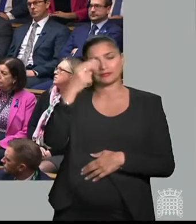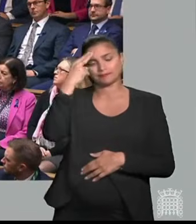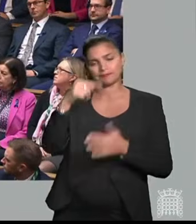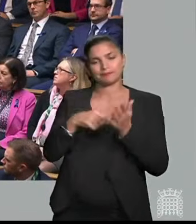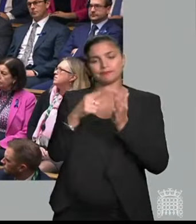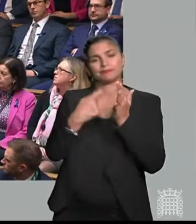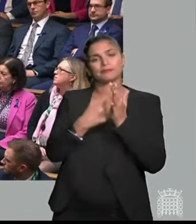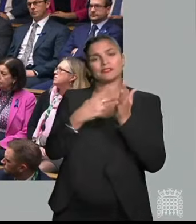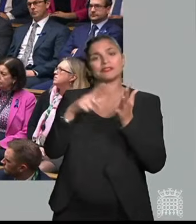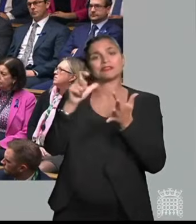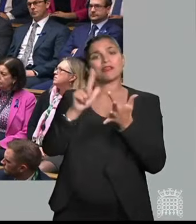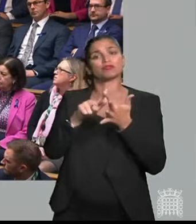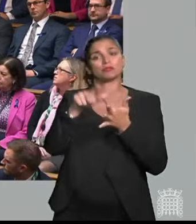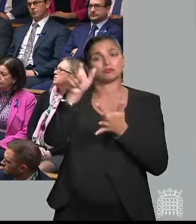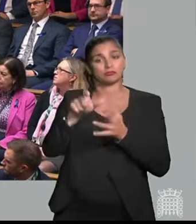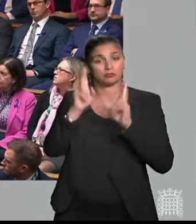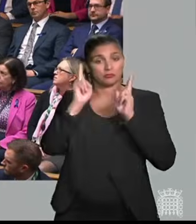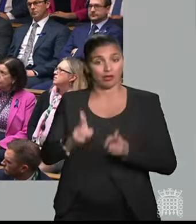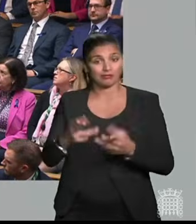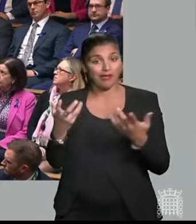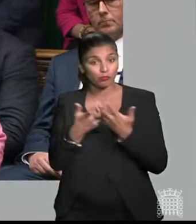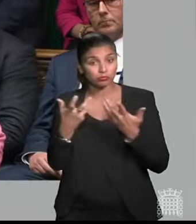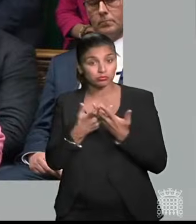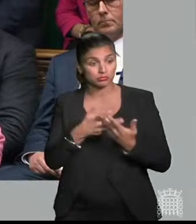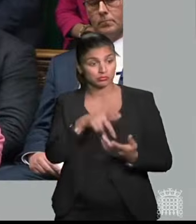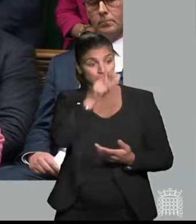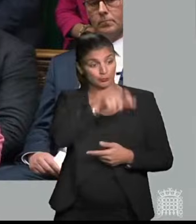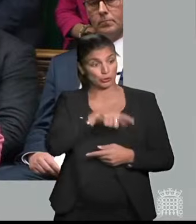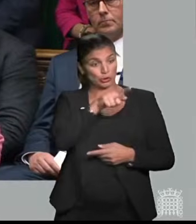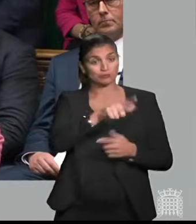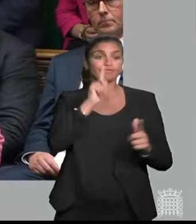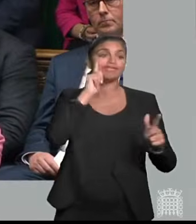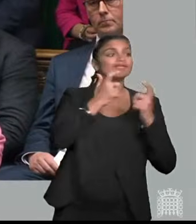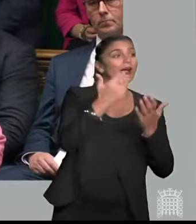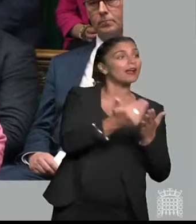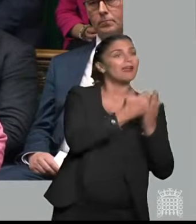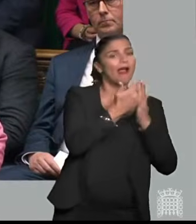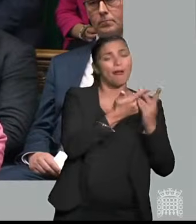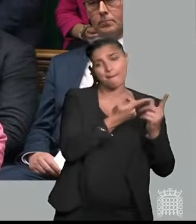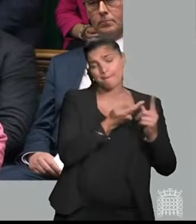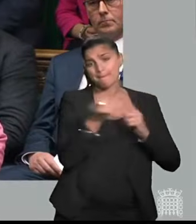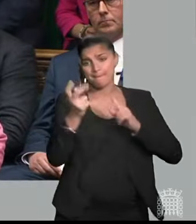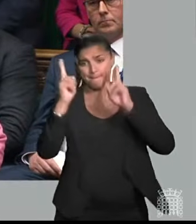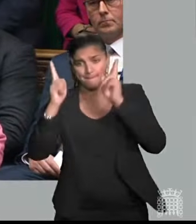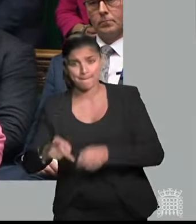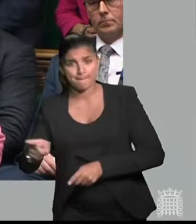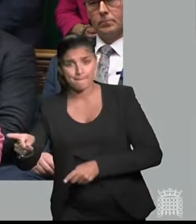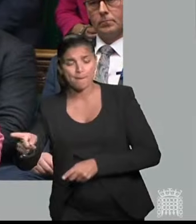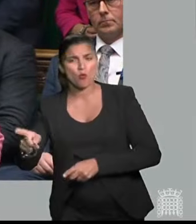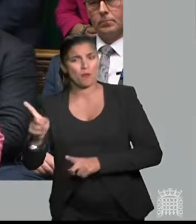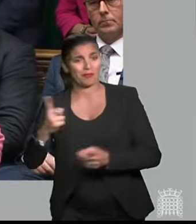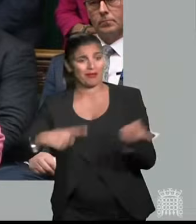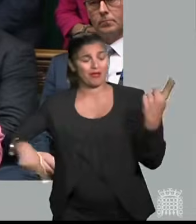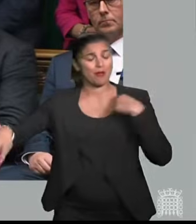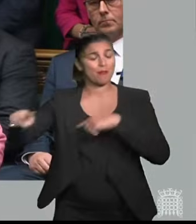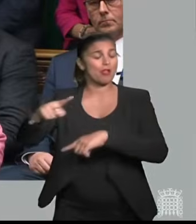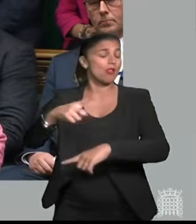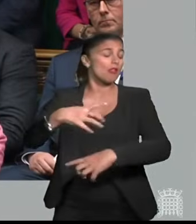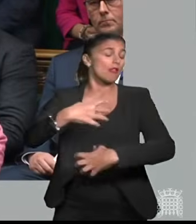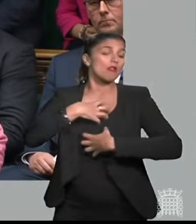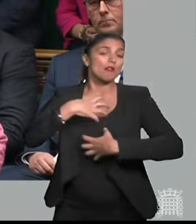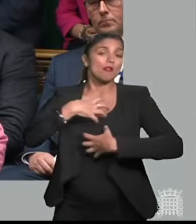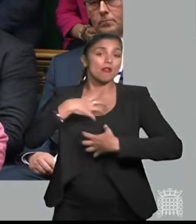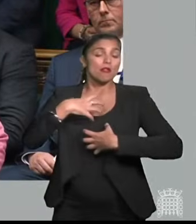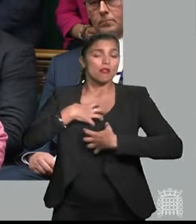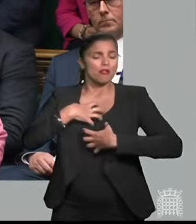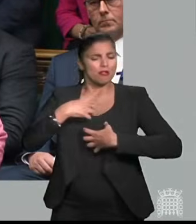seeker. The people are afraid and angry. Every week, my office is besieged by